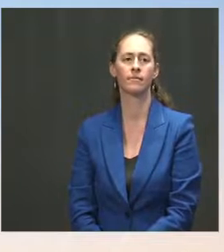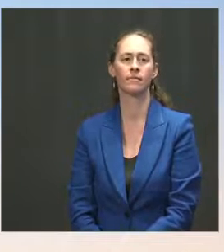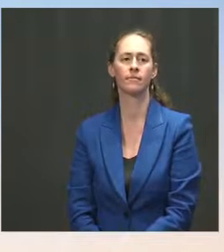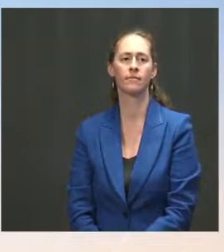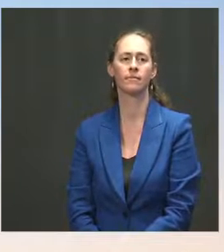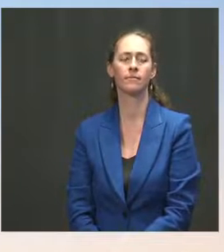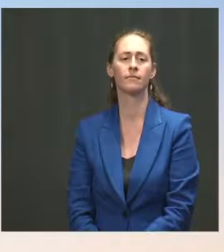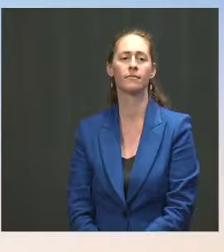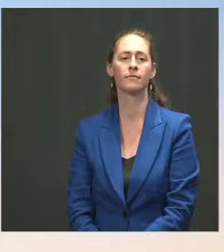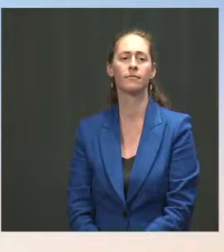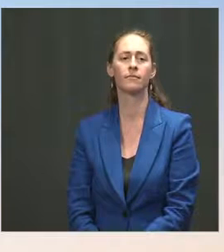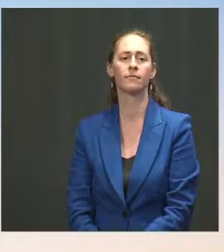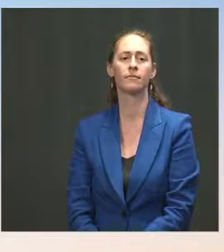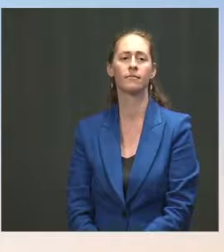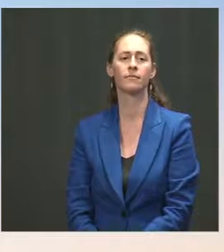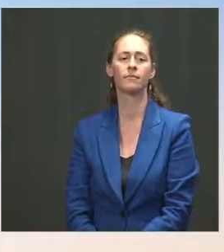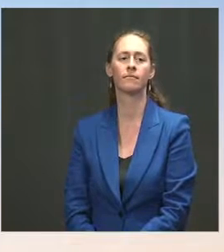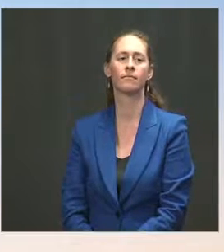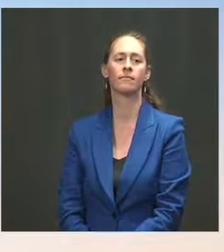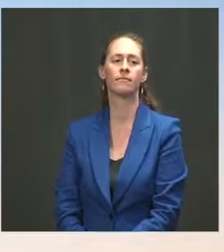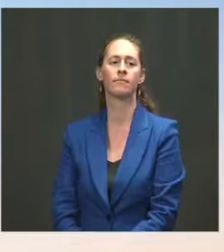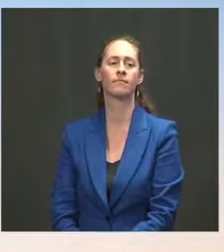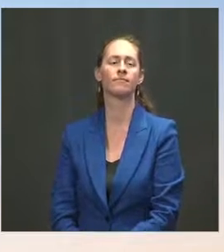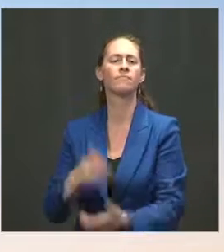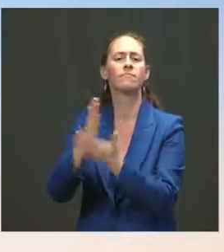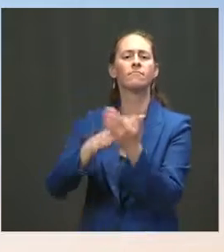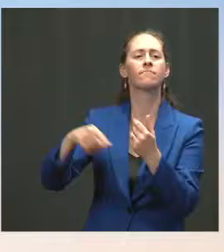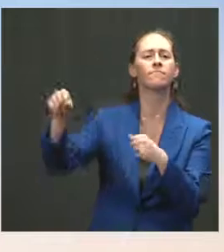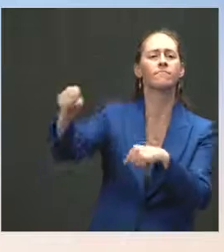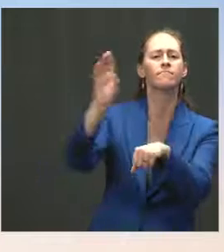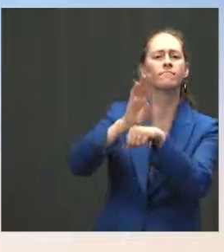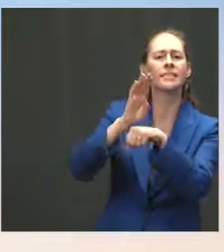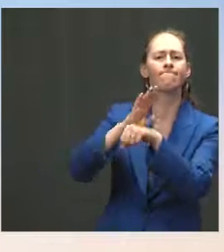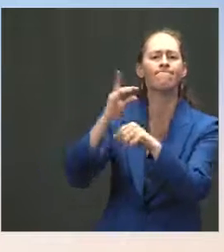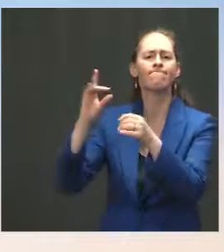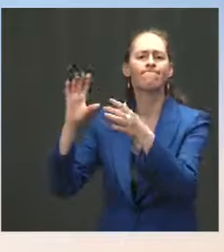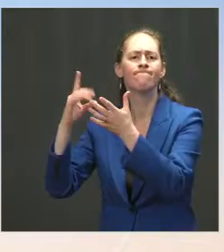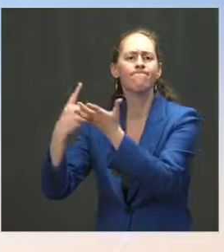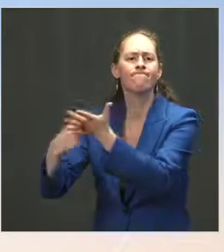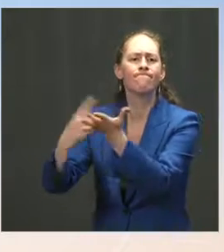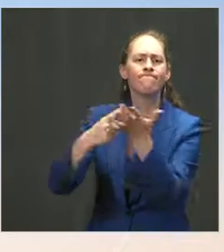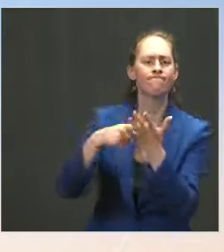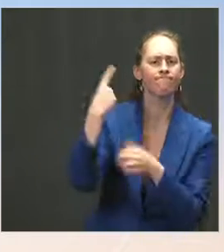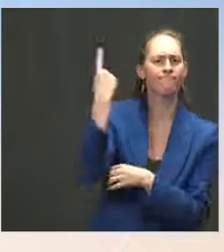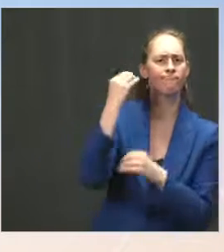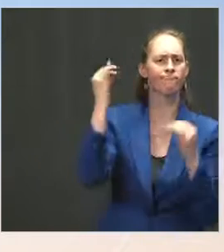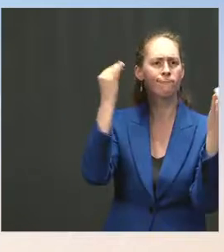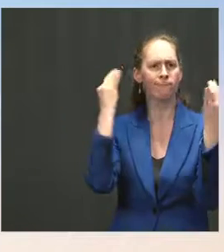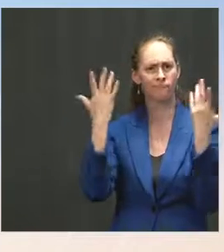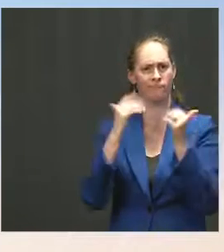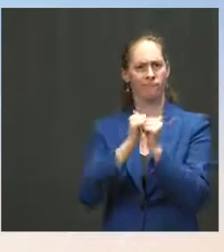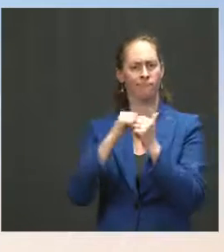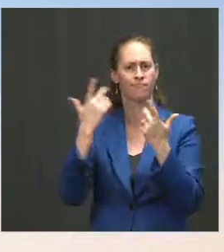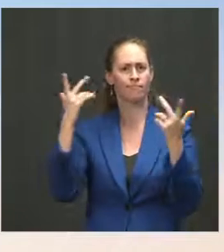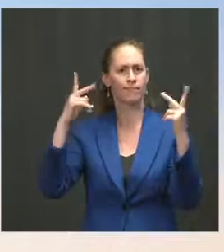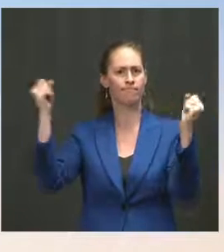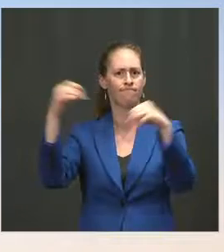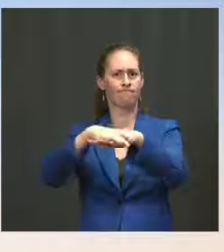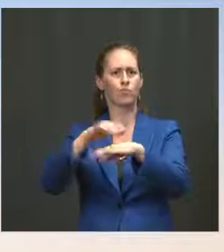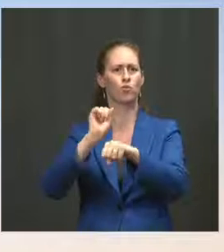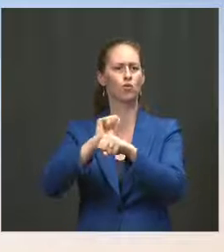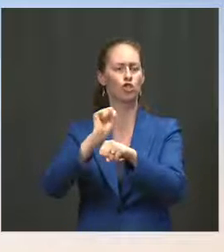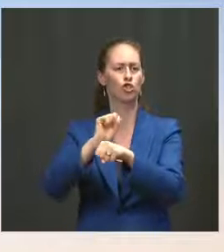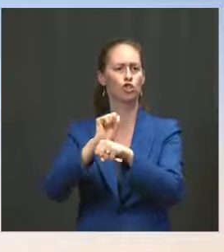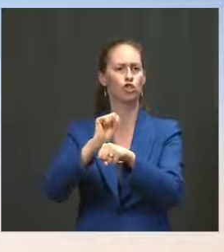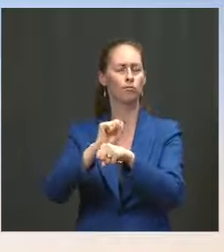dates. What, if any, decisions has the president made about when the federal workforce needs to be back in the office? Where does that stand for federal employees? Well,